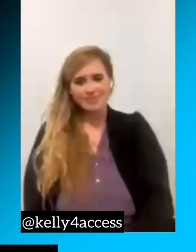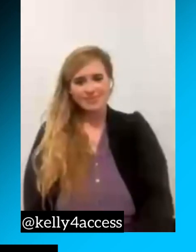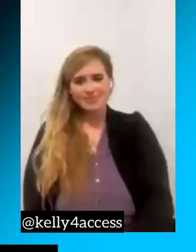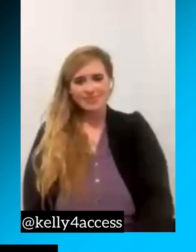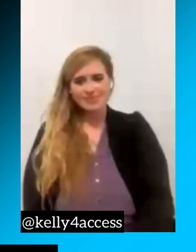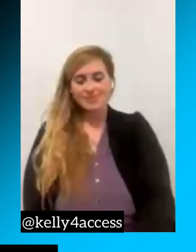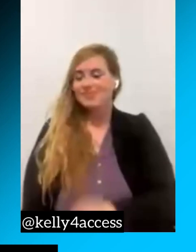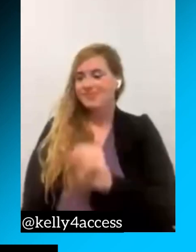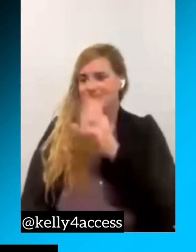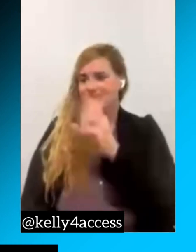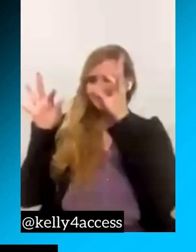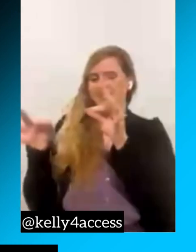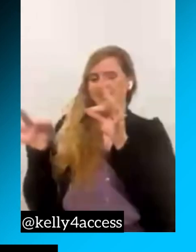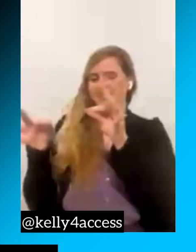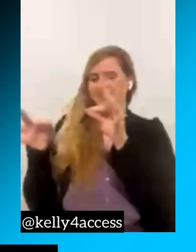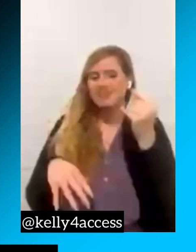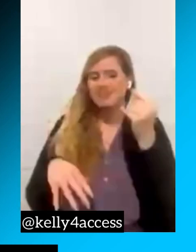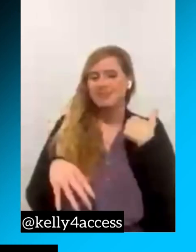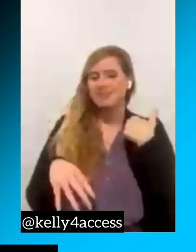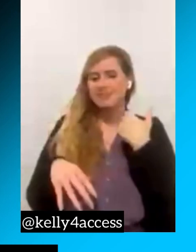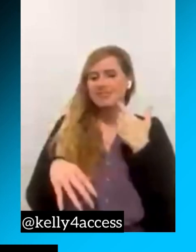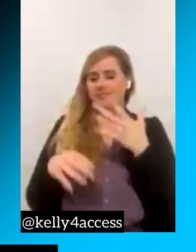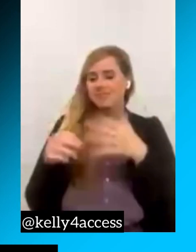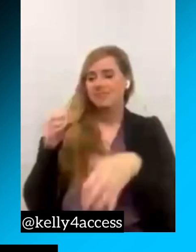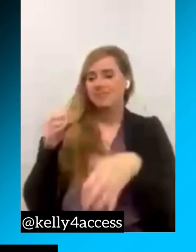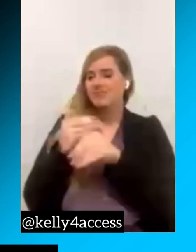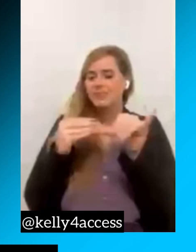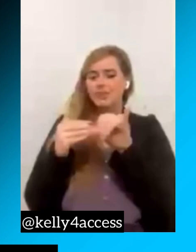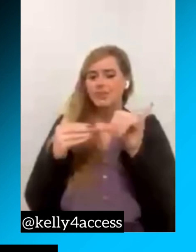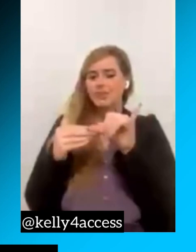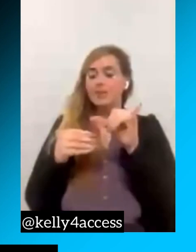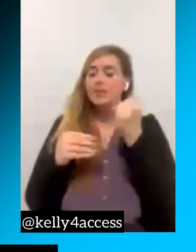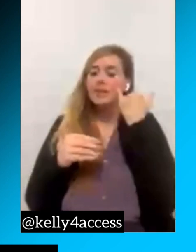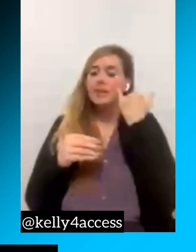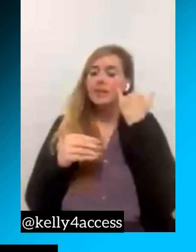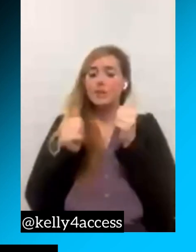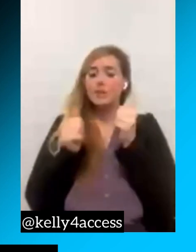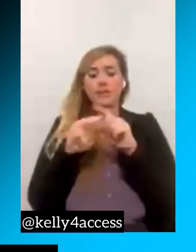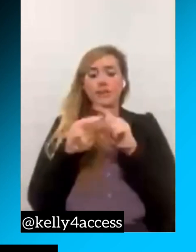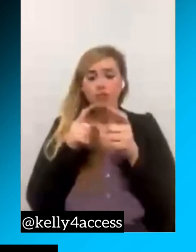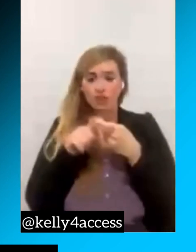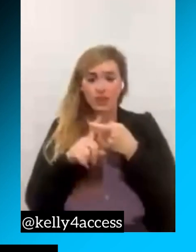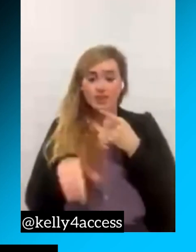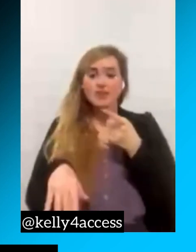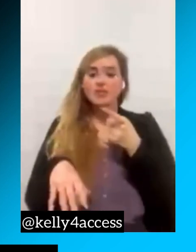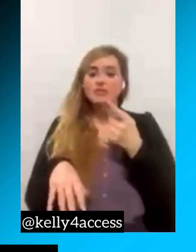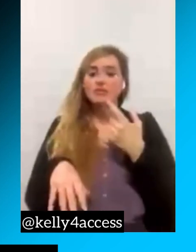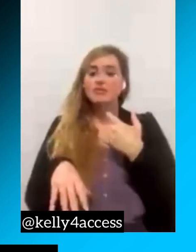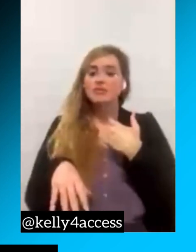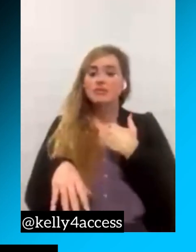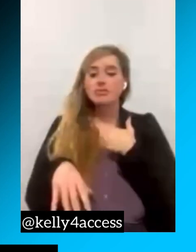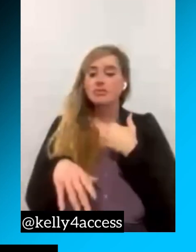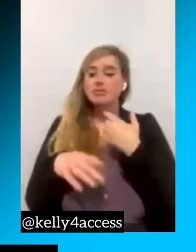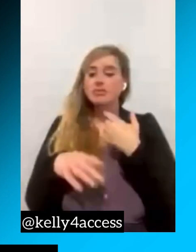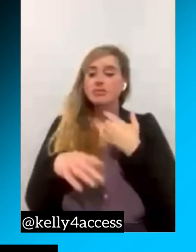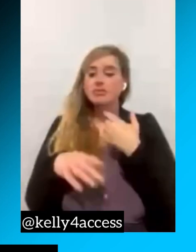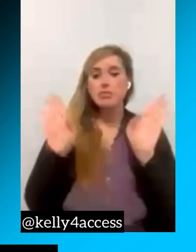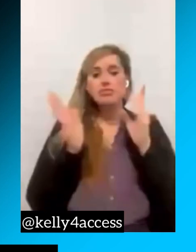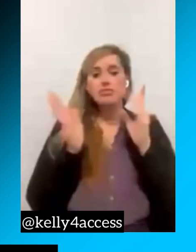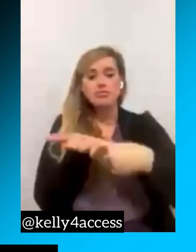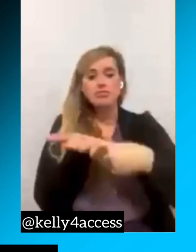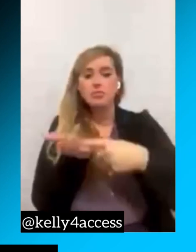Yeah, definitely. And I want to add, like, for example, when I'm with my friends, I'm open to them. Sorry. Like, we are having very